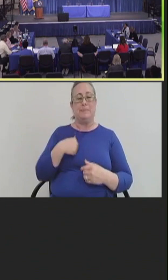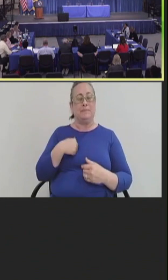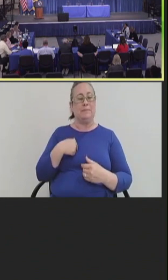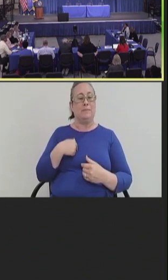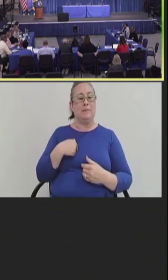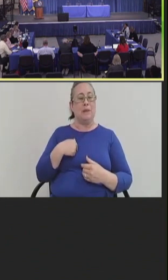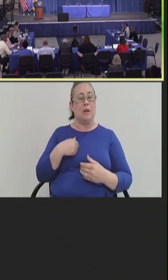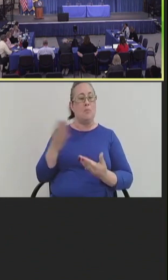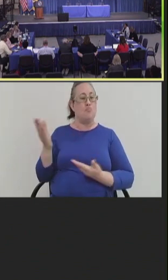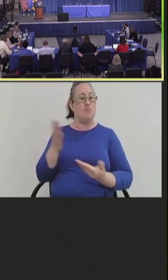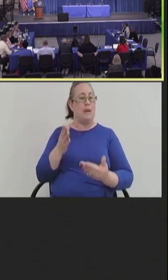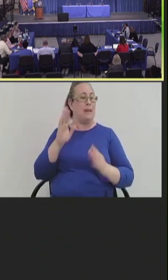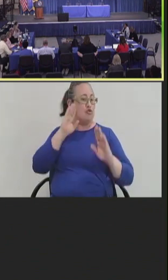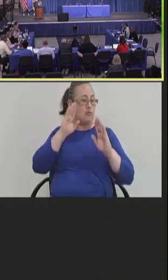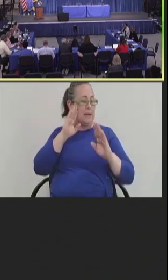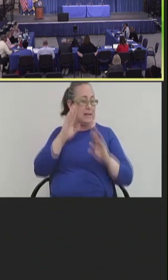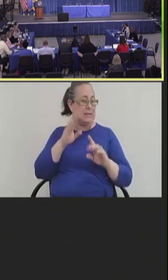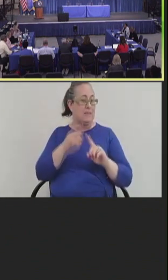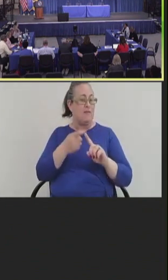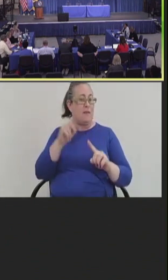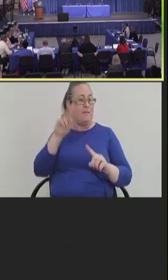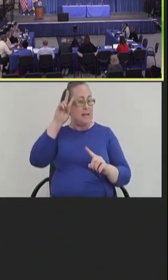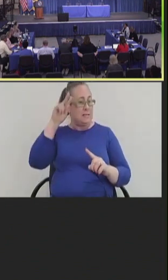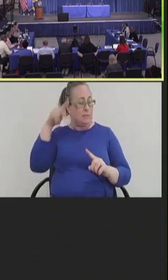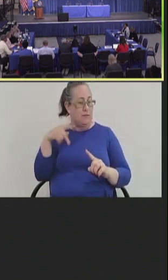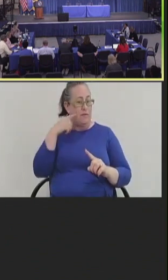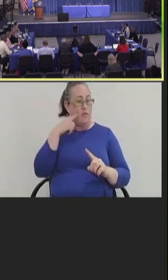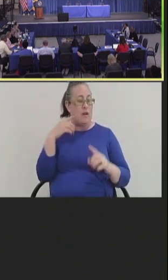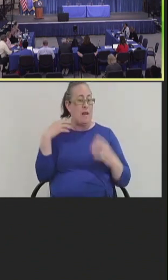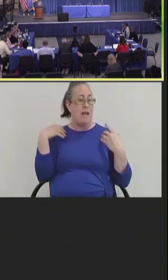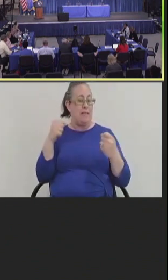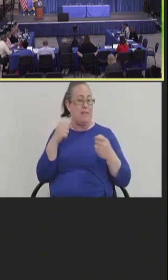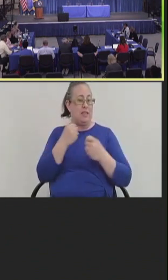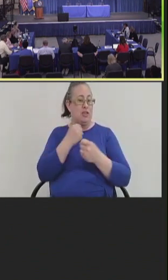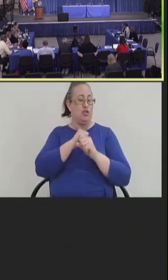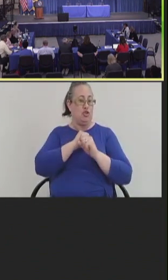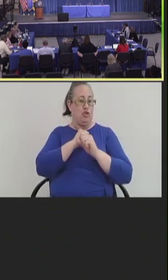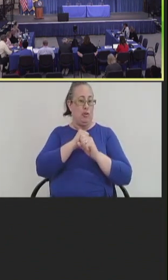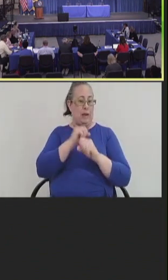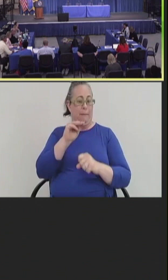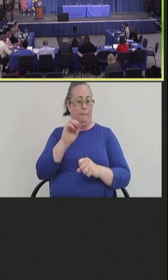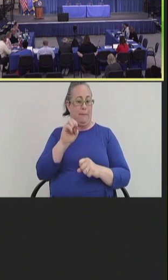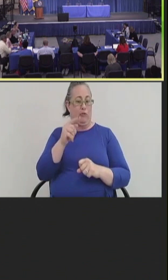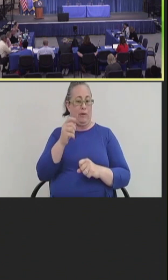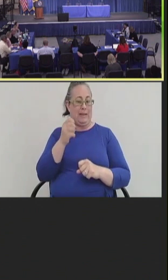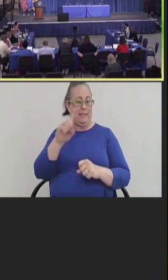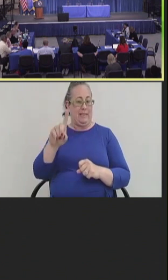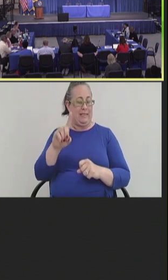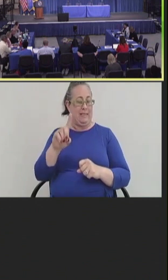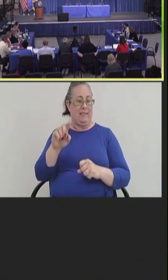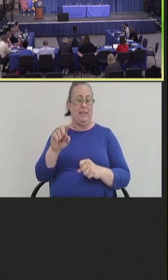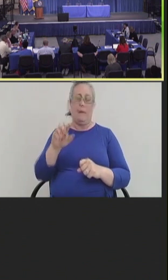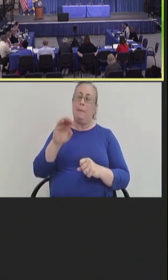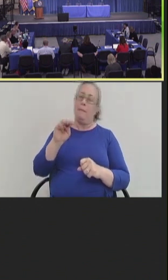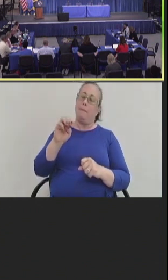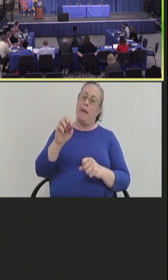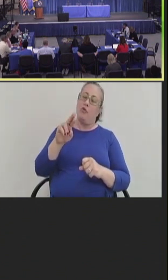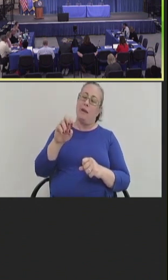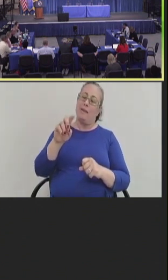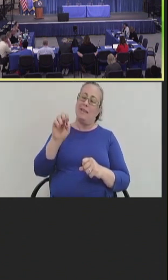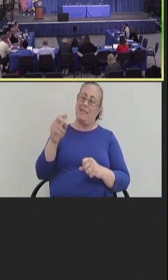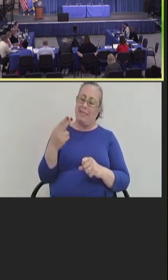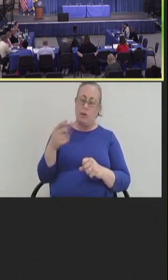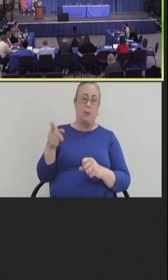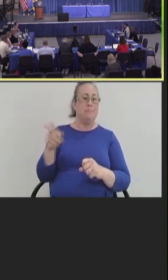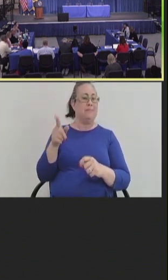greetings on behalf of our Vice President for Health Security, Meredith Allen, who couldn't be here today. So a few things that